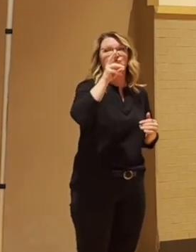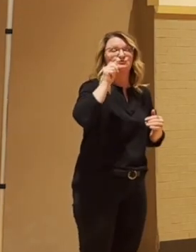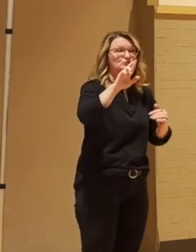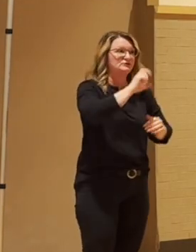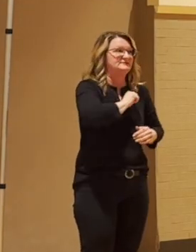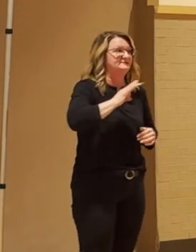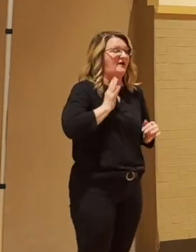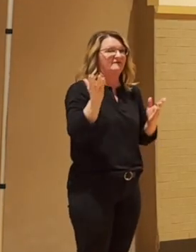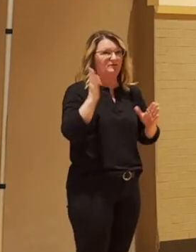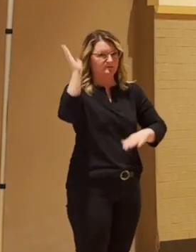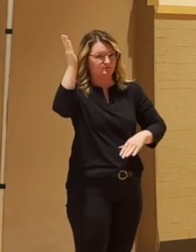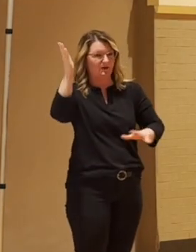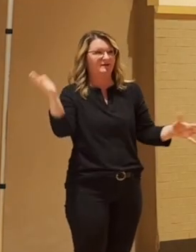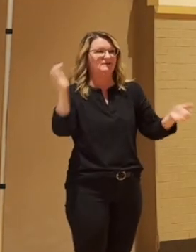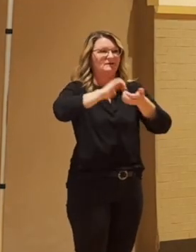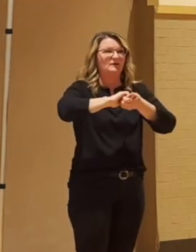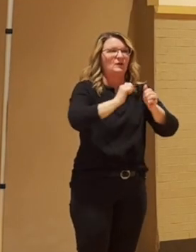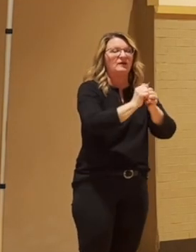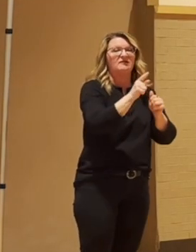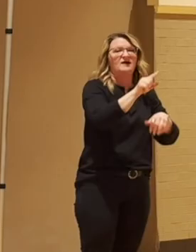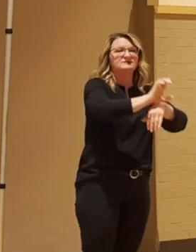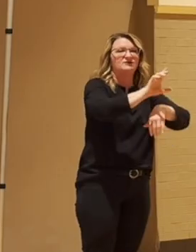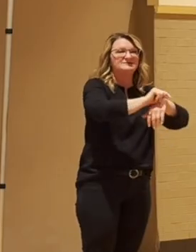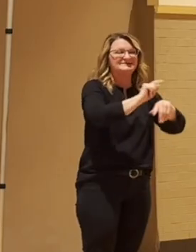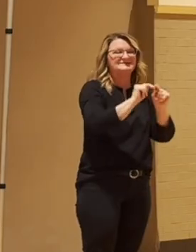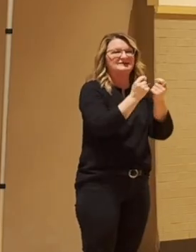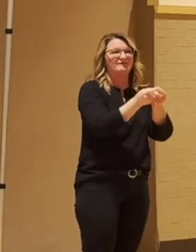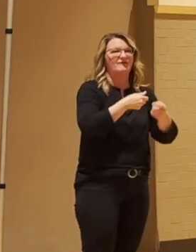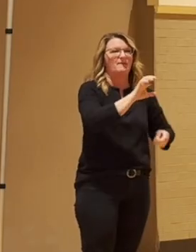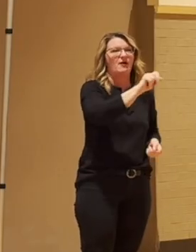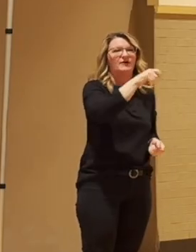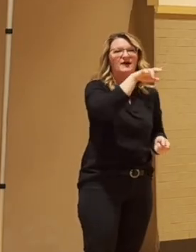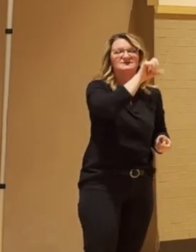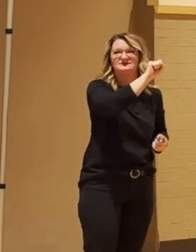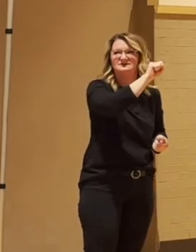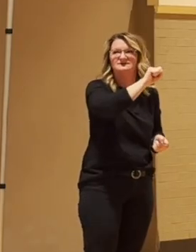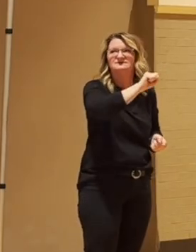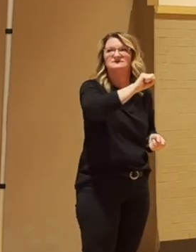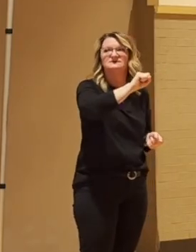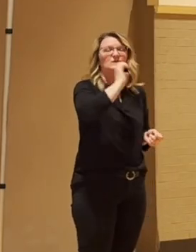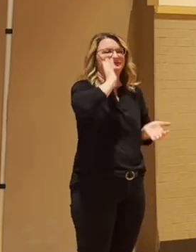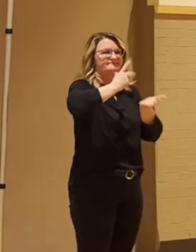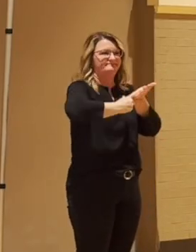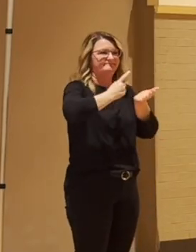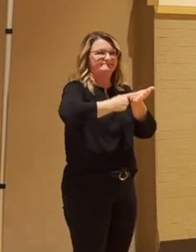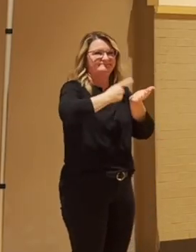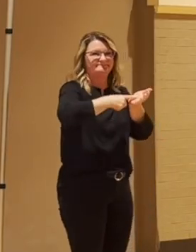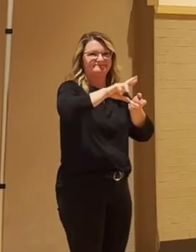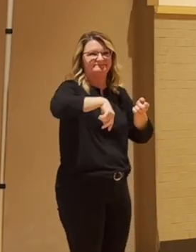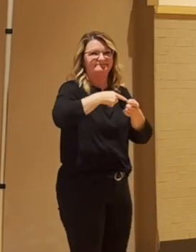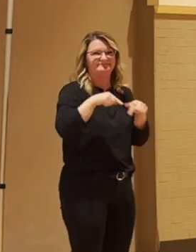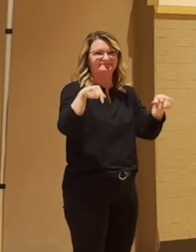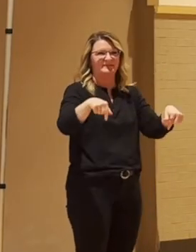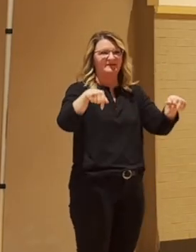who is going to be presenting along with the consultant team from Arcadis. And we're going to be talking a little bit about